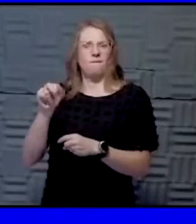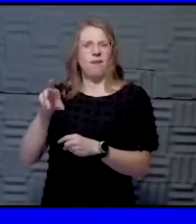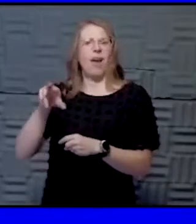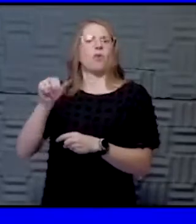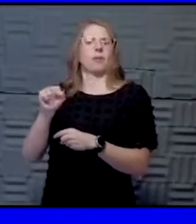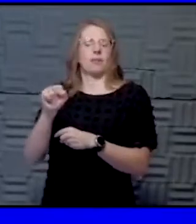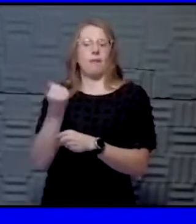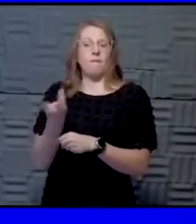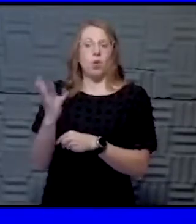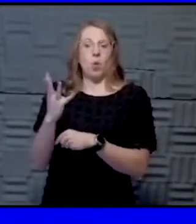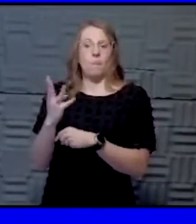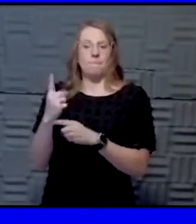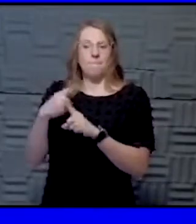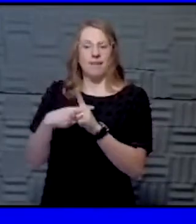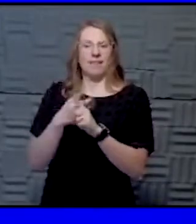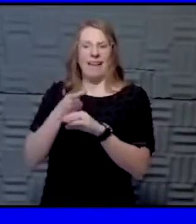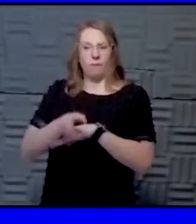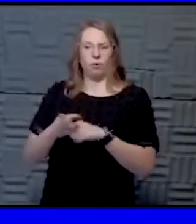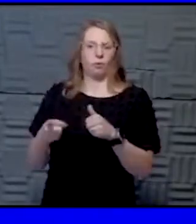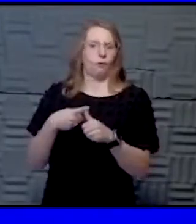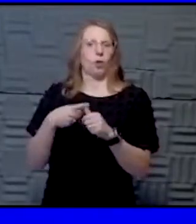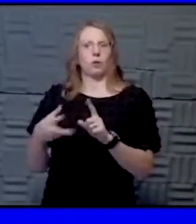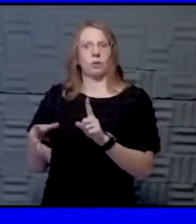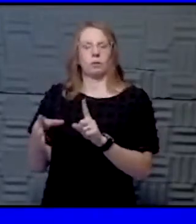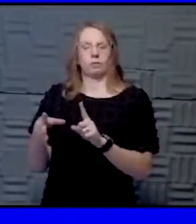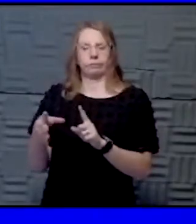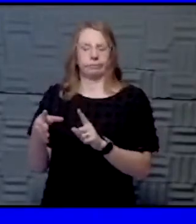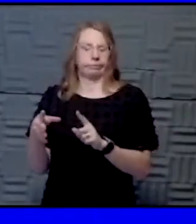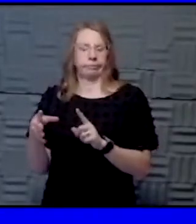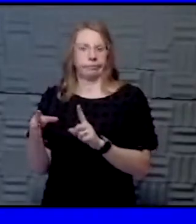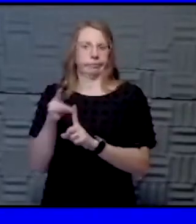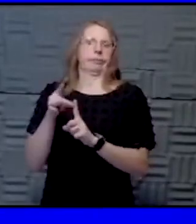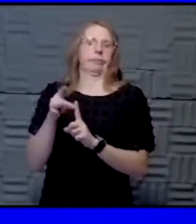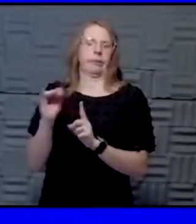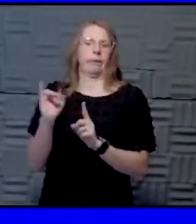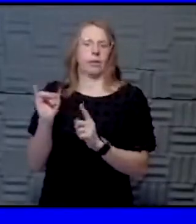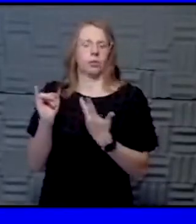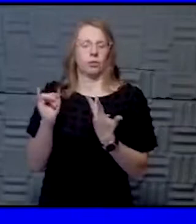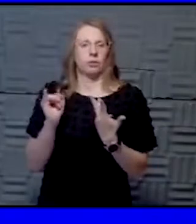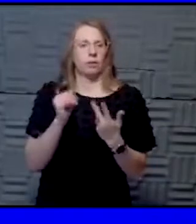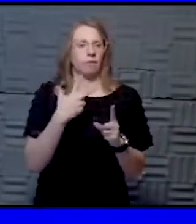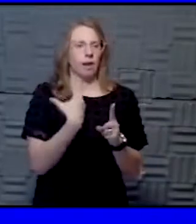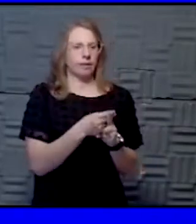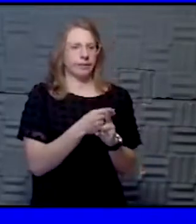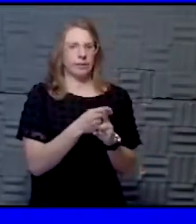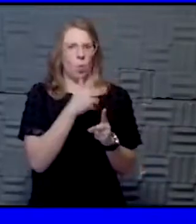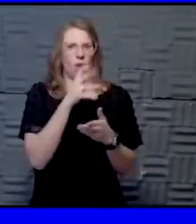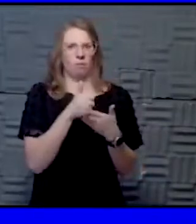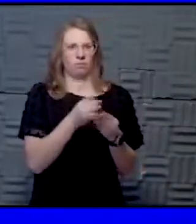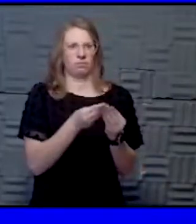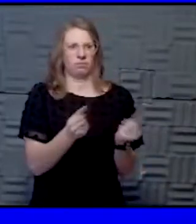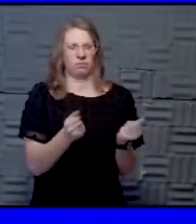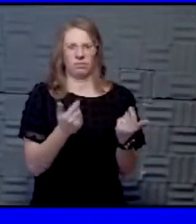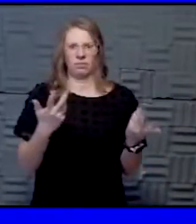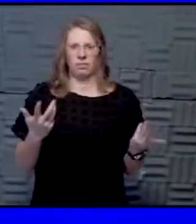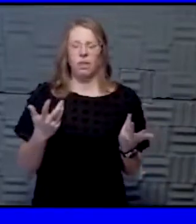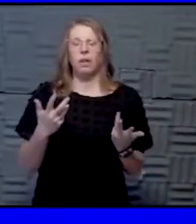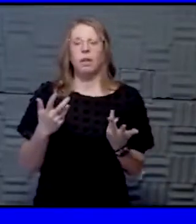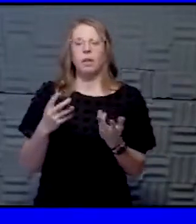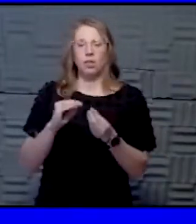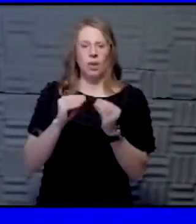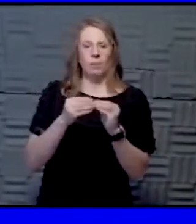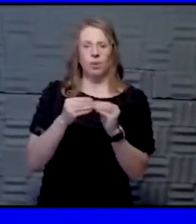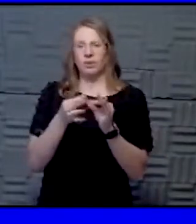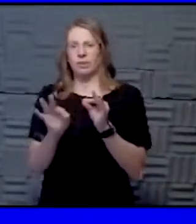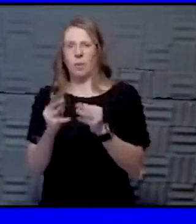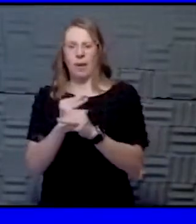months after an initial infection. So vaccine is definitely the way out of it, and we understand that it's really just a question of numbers and simple math.